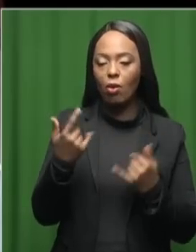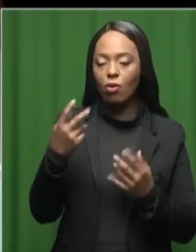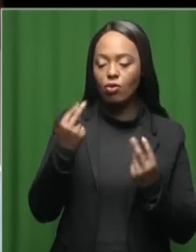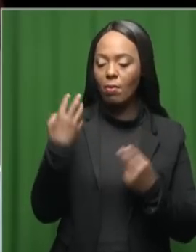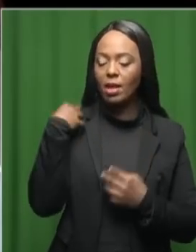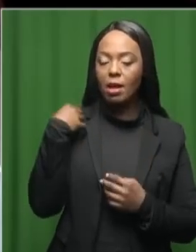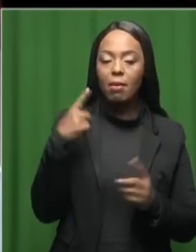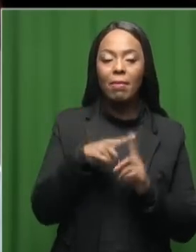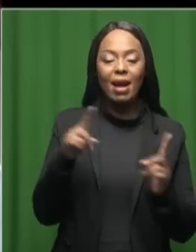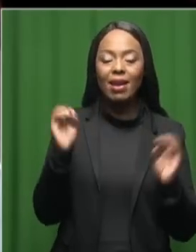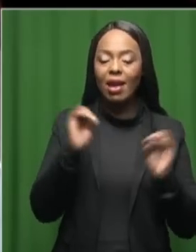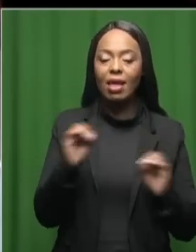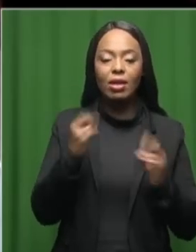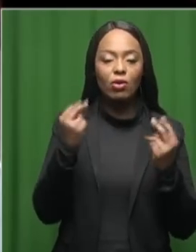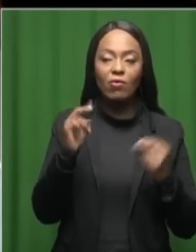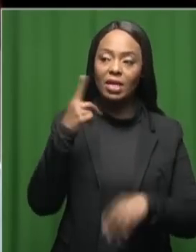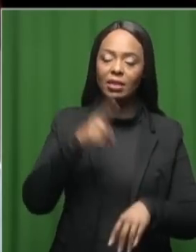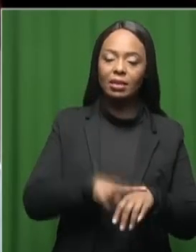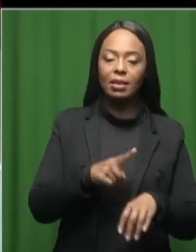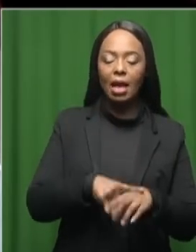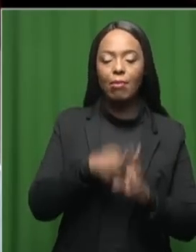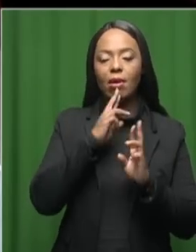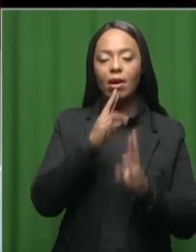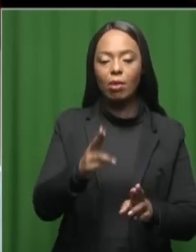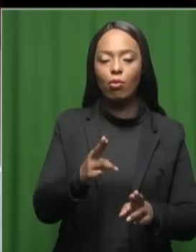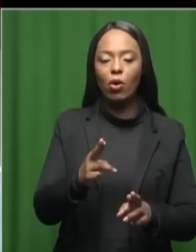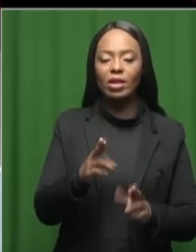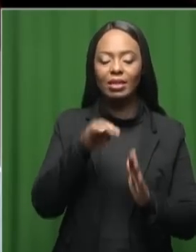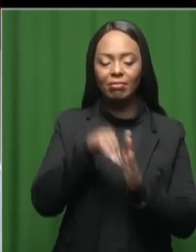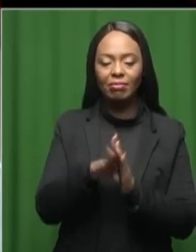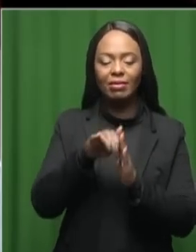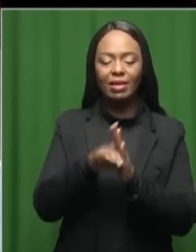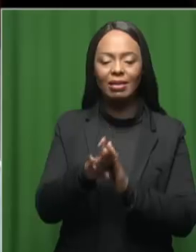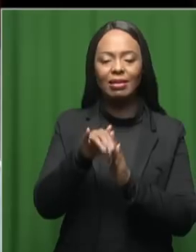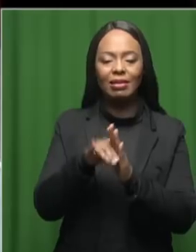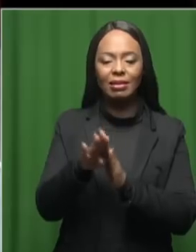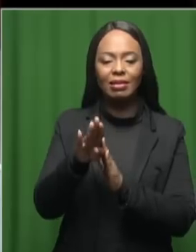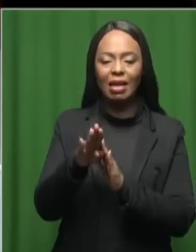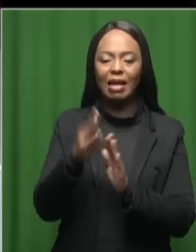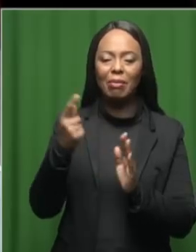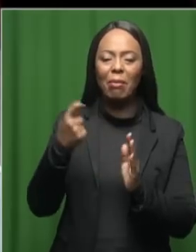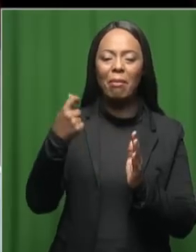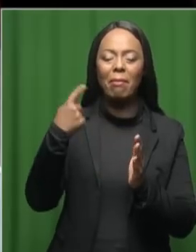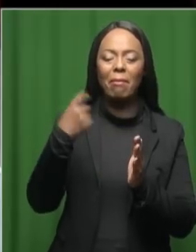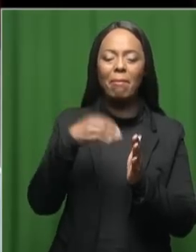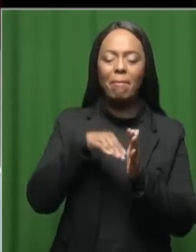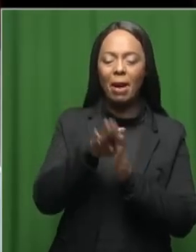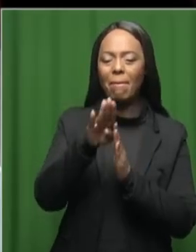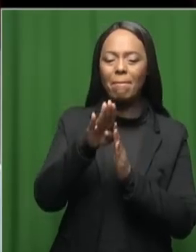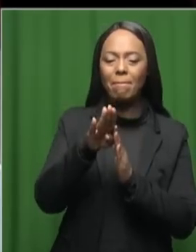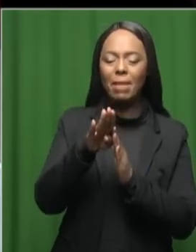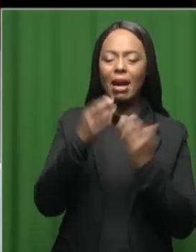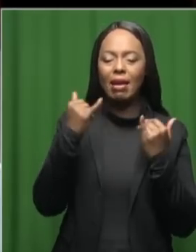new. This is not the first time we are reporting on these inflated and exorbitant